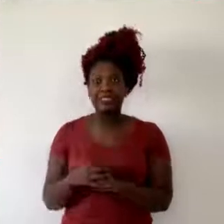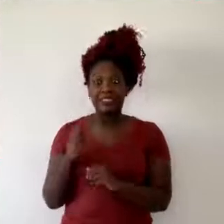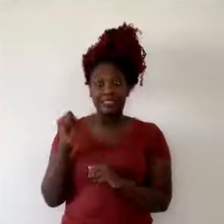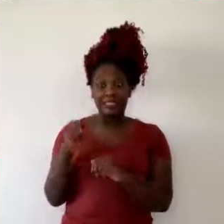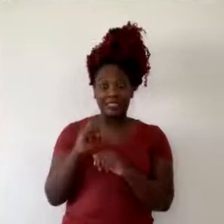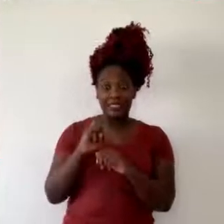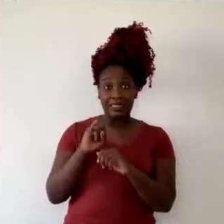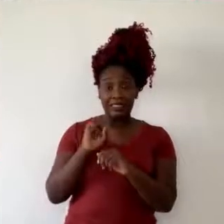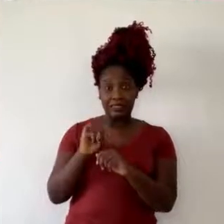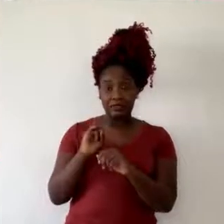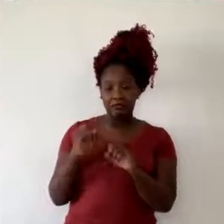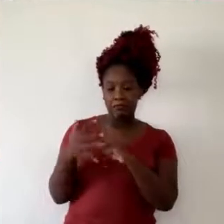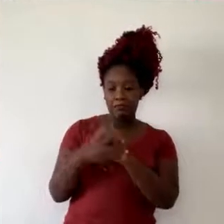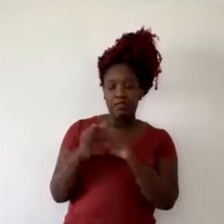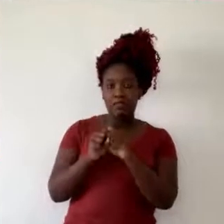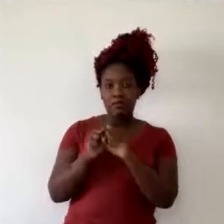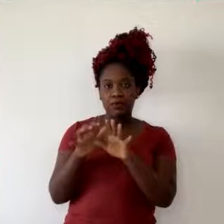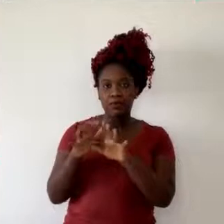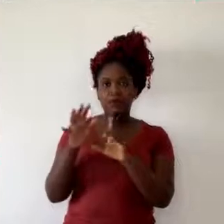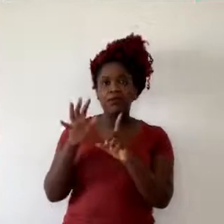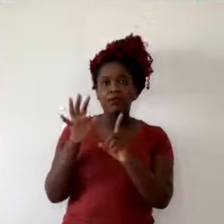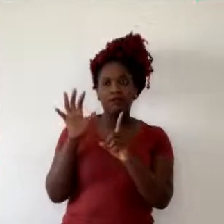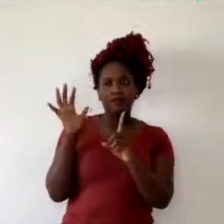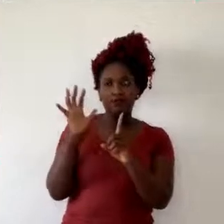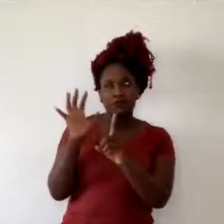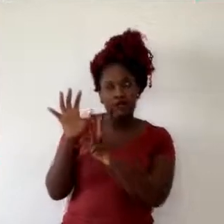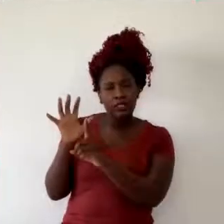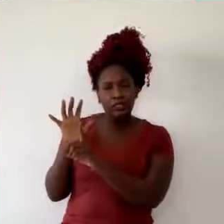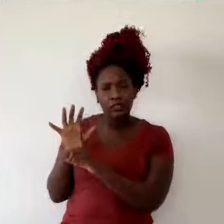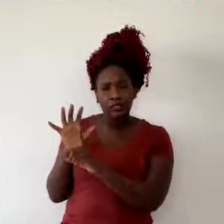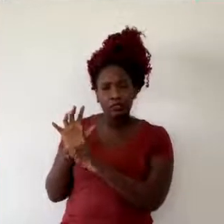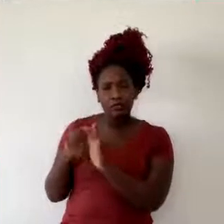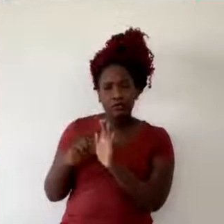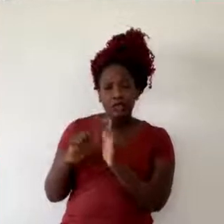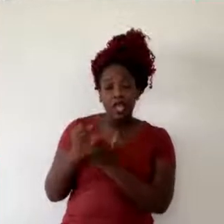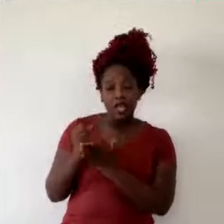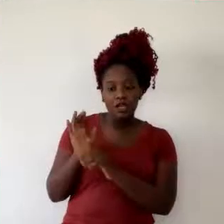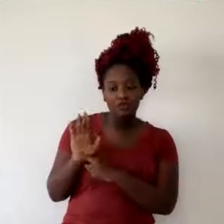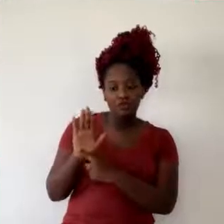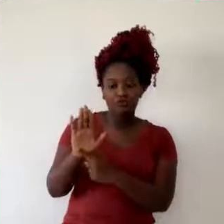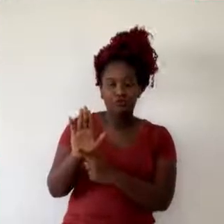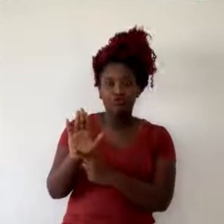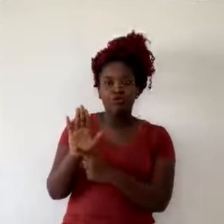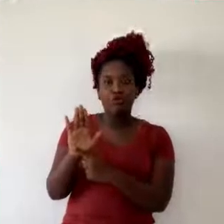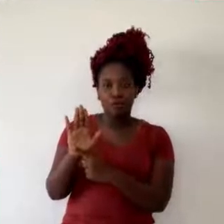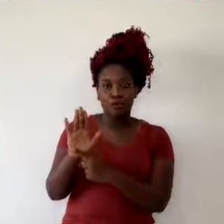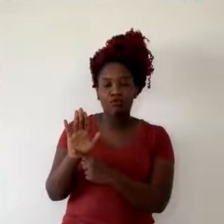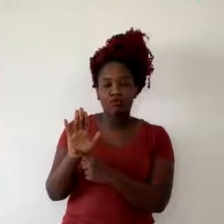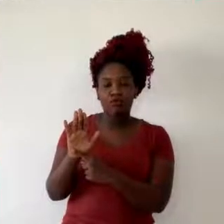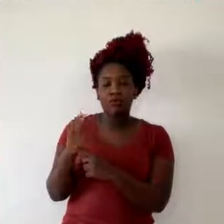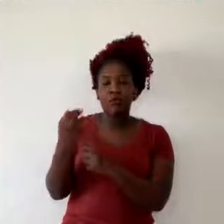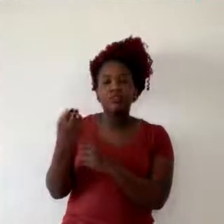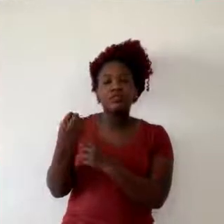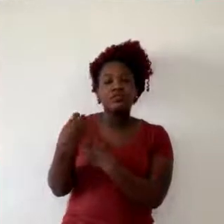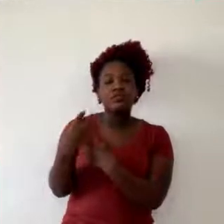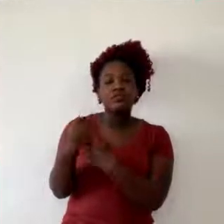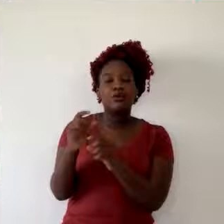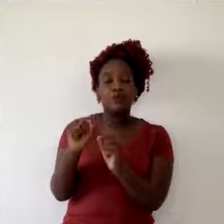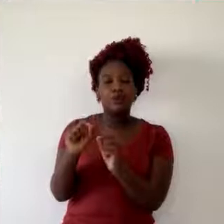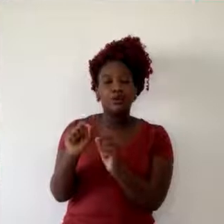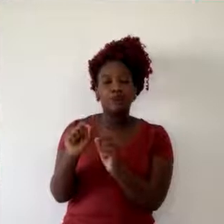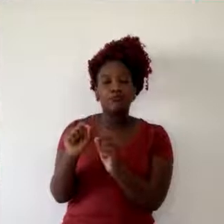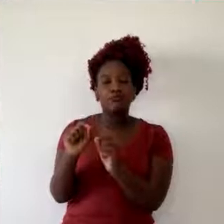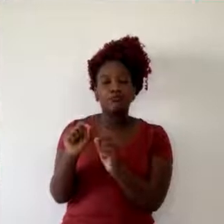establish from now on. And if the pandemic has taught us anything positive, it has taught us